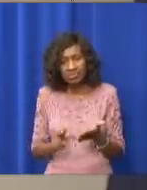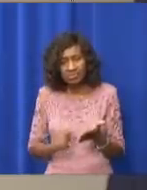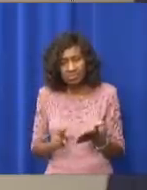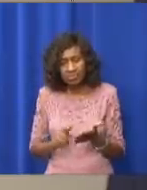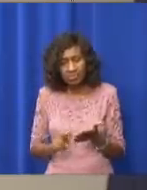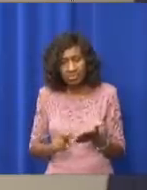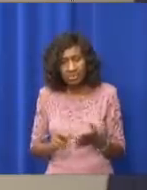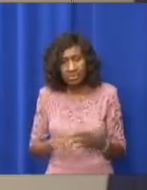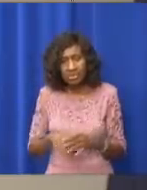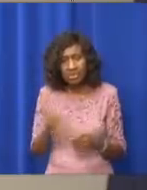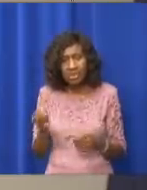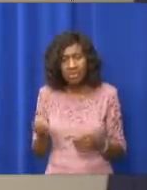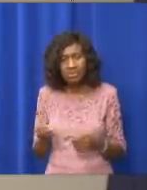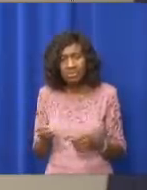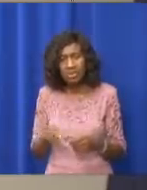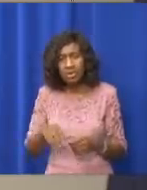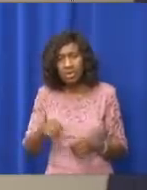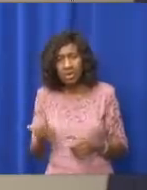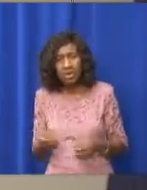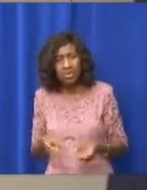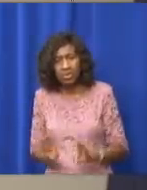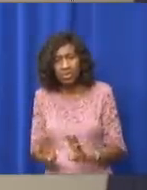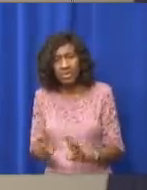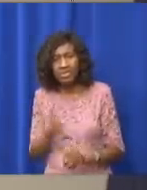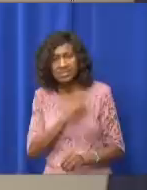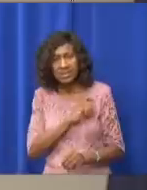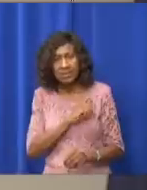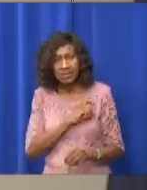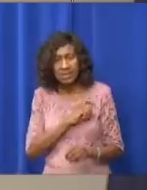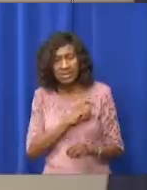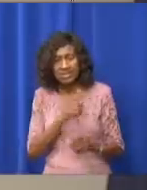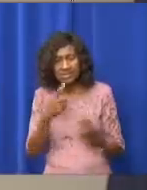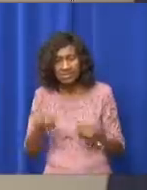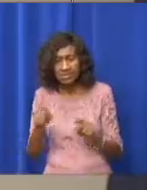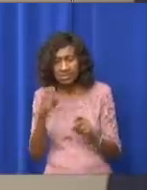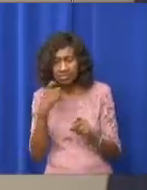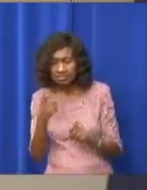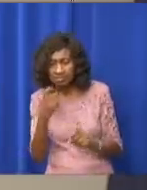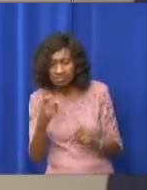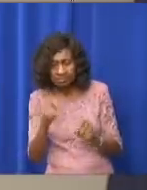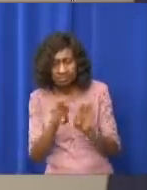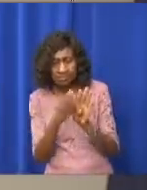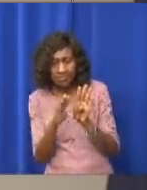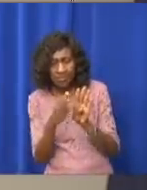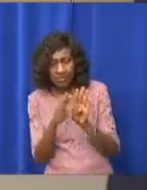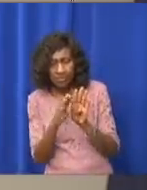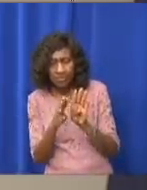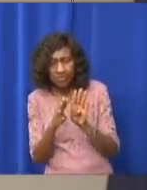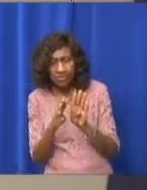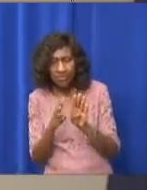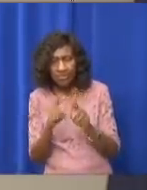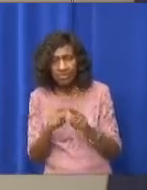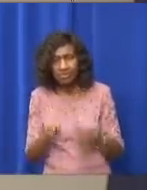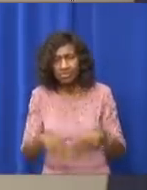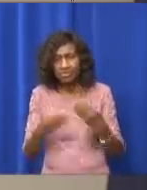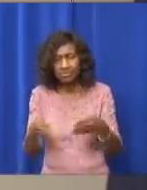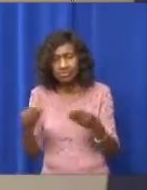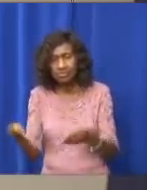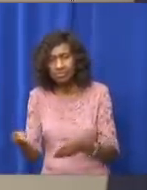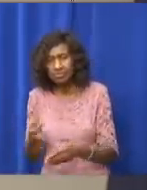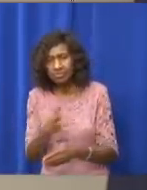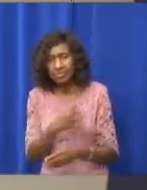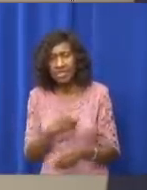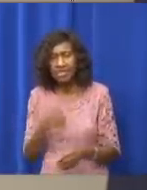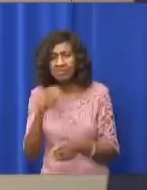many other methods that we're using. The police are coming door to door, and that effort also in the